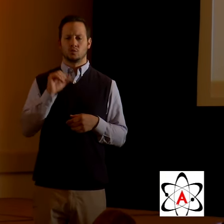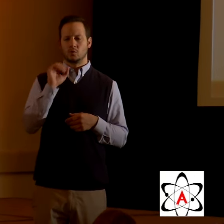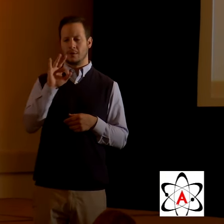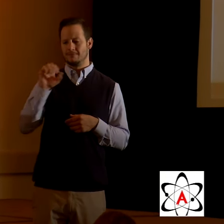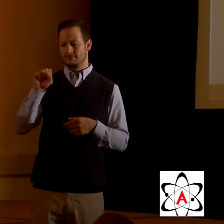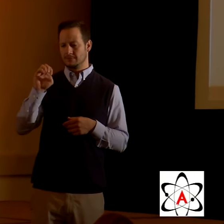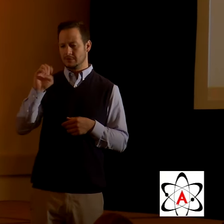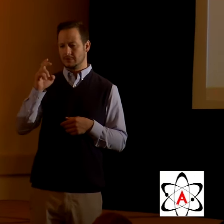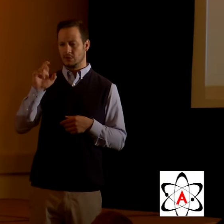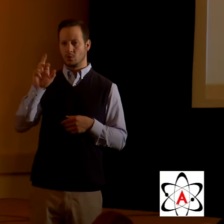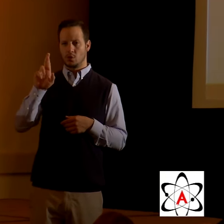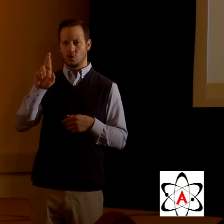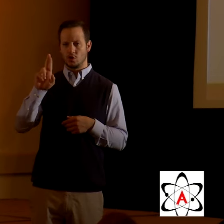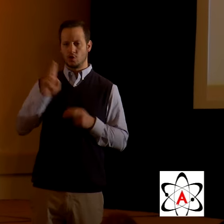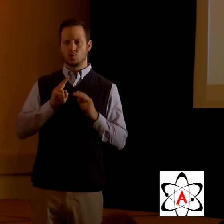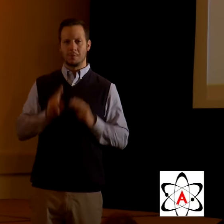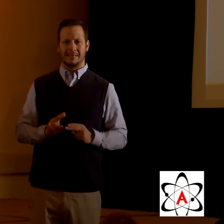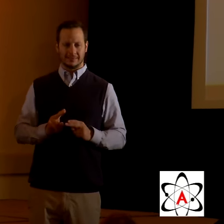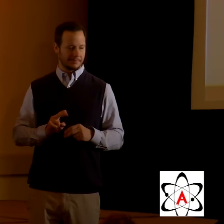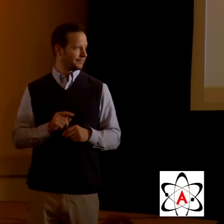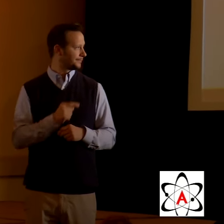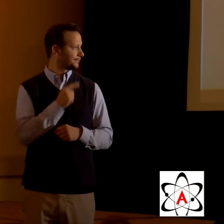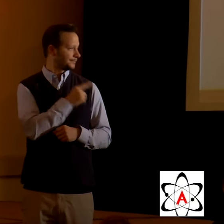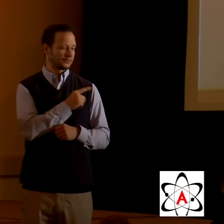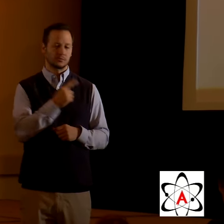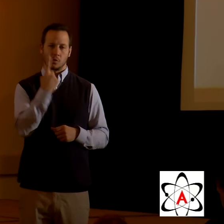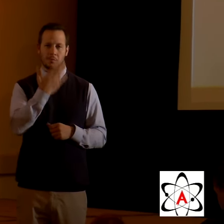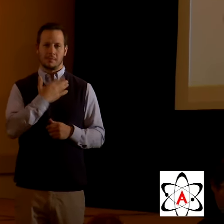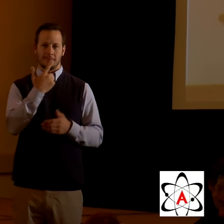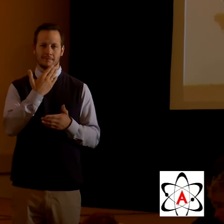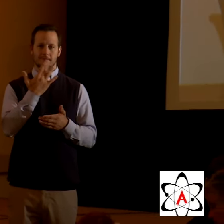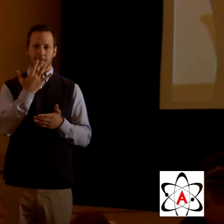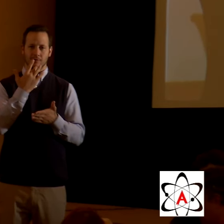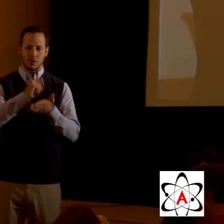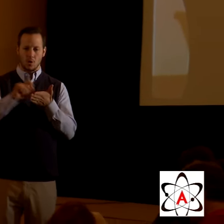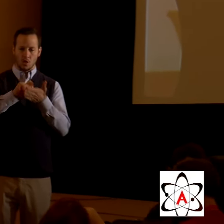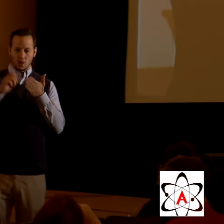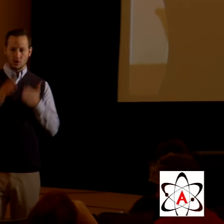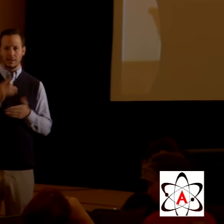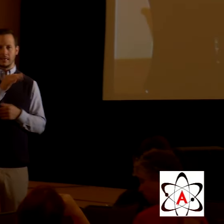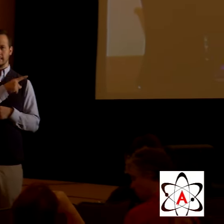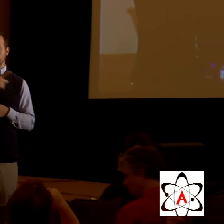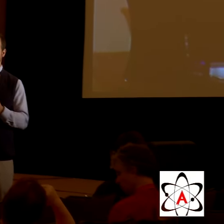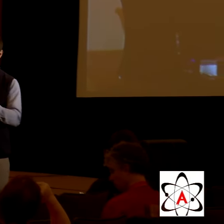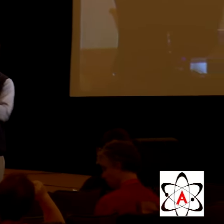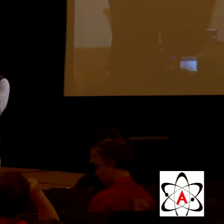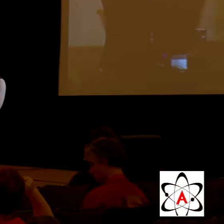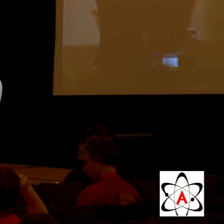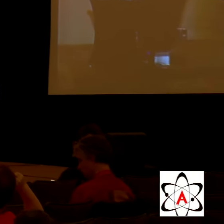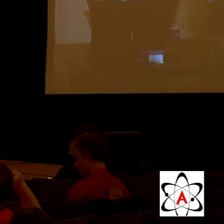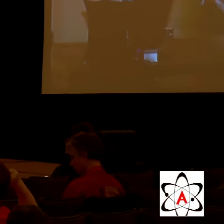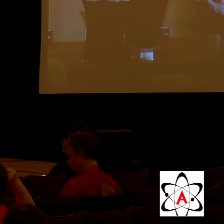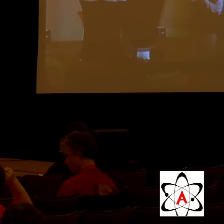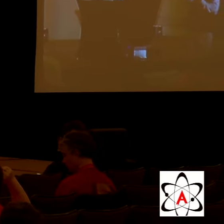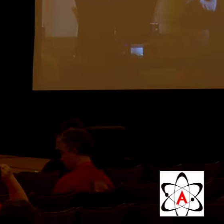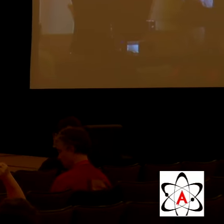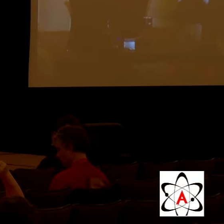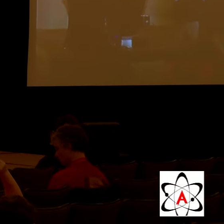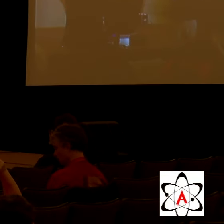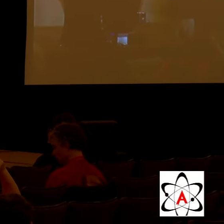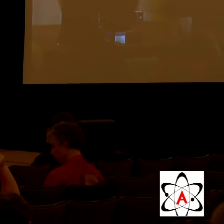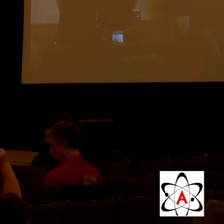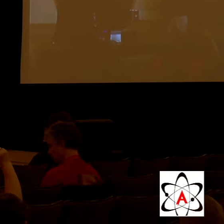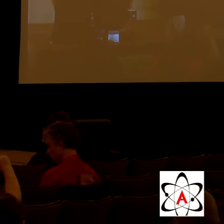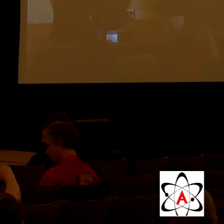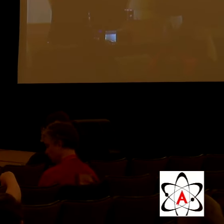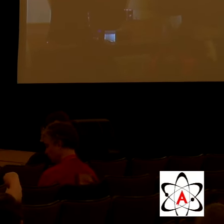authors and a formidable foe of Christmas and probably Easter too. Down with Easter, here